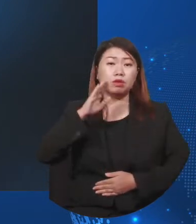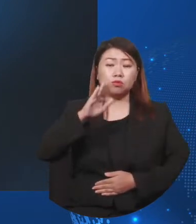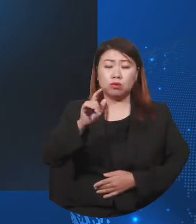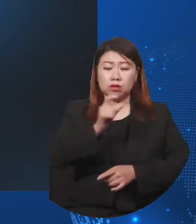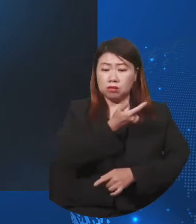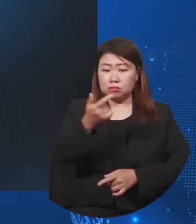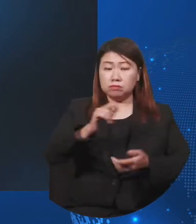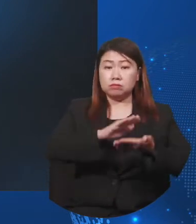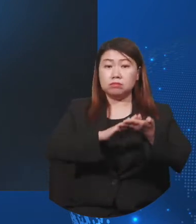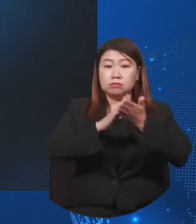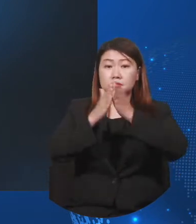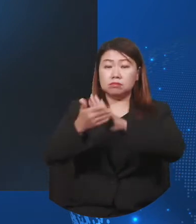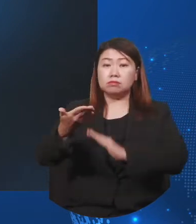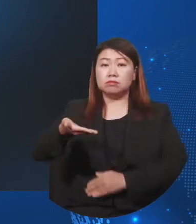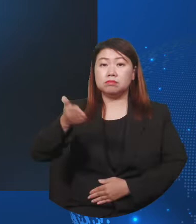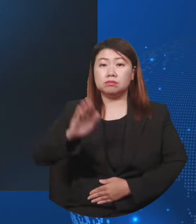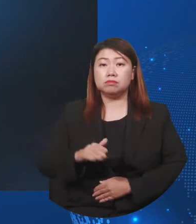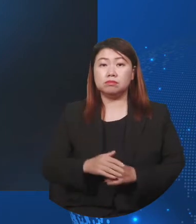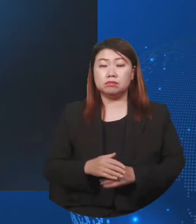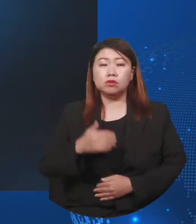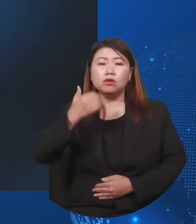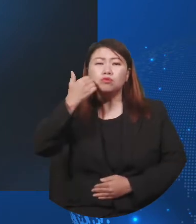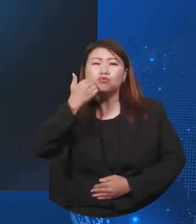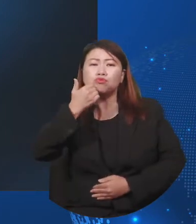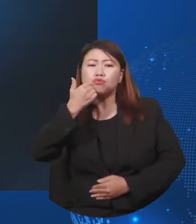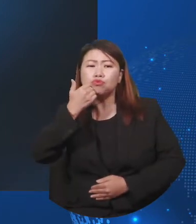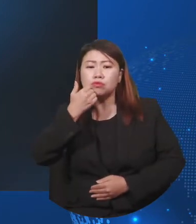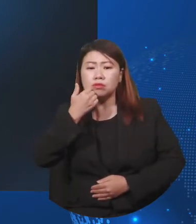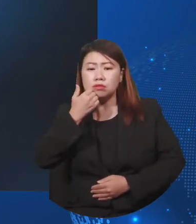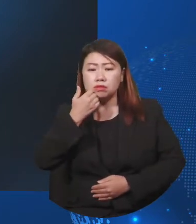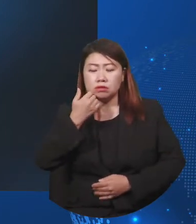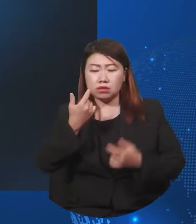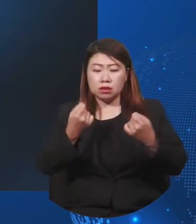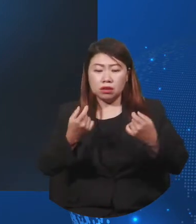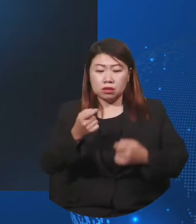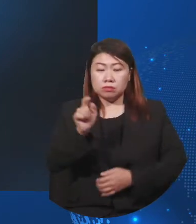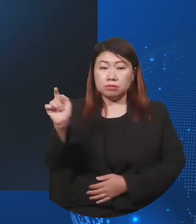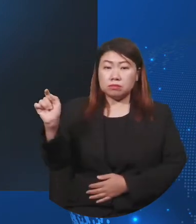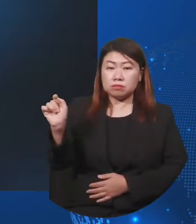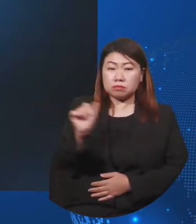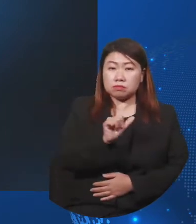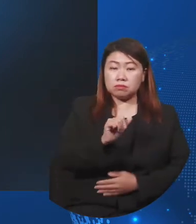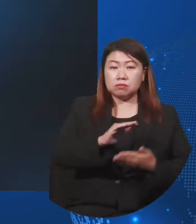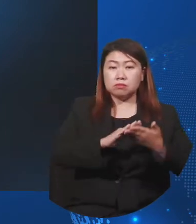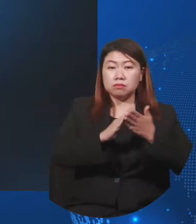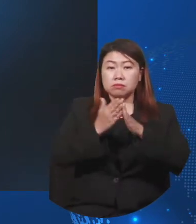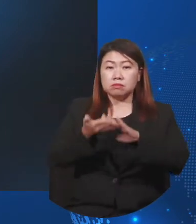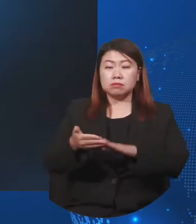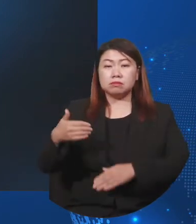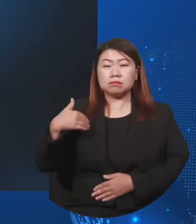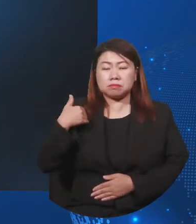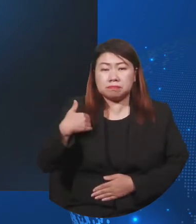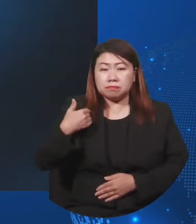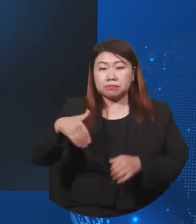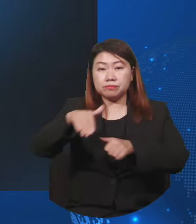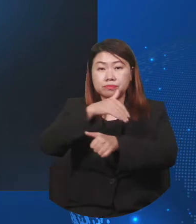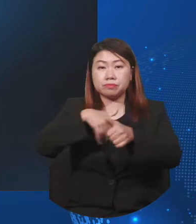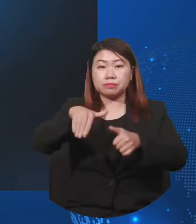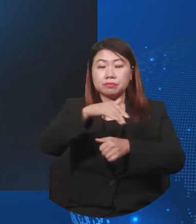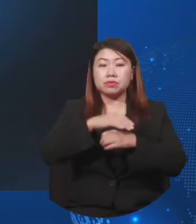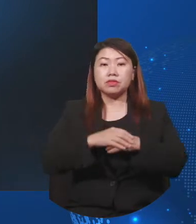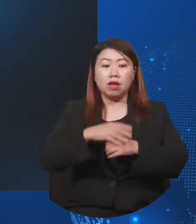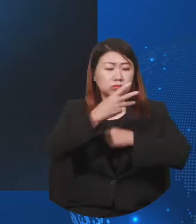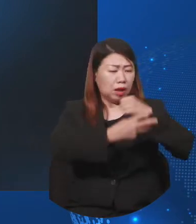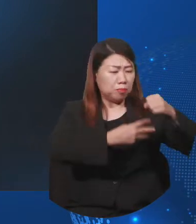anticipated the speed and scale of change that has happened during the past 3 years. The